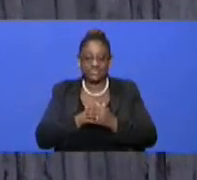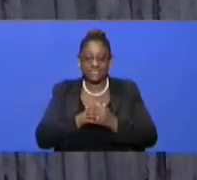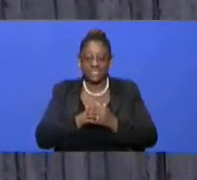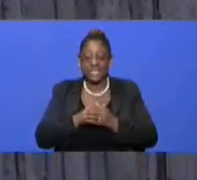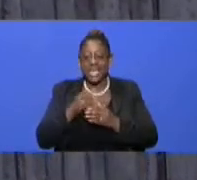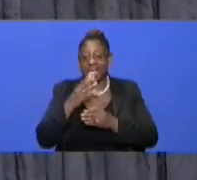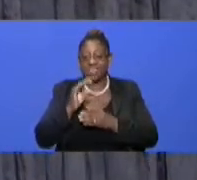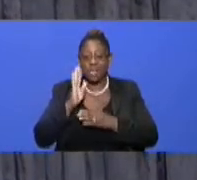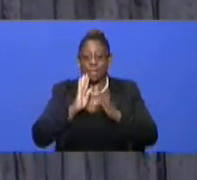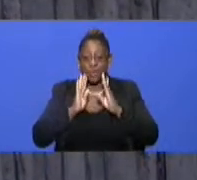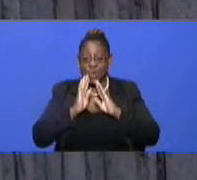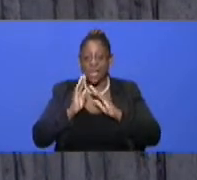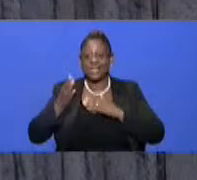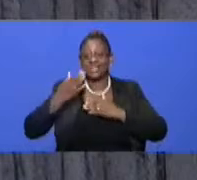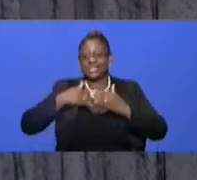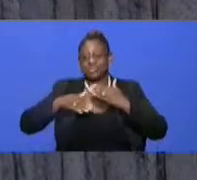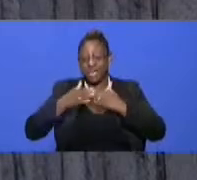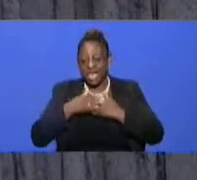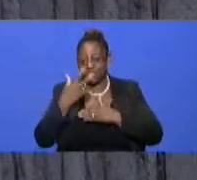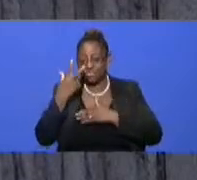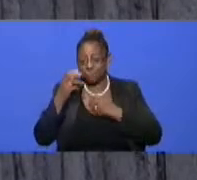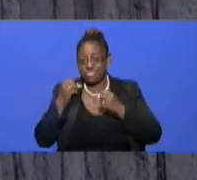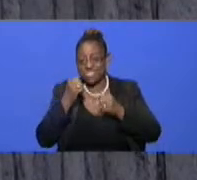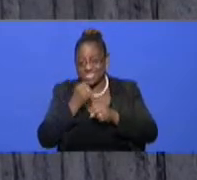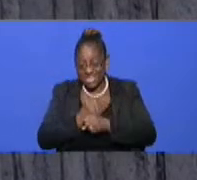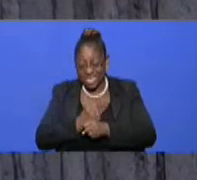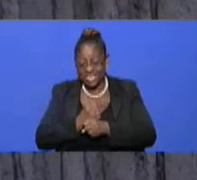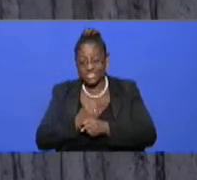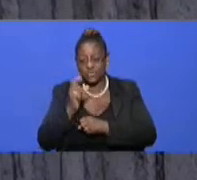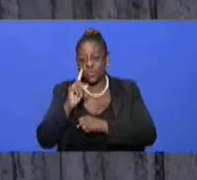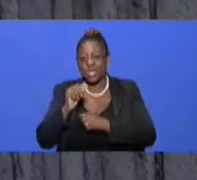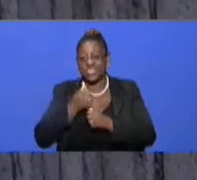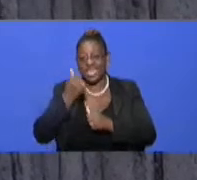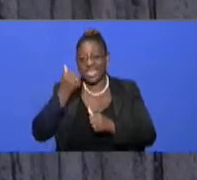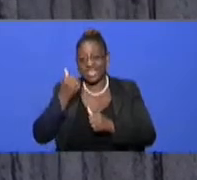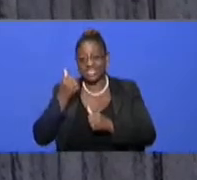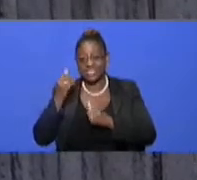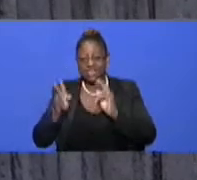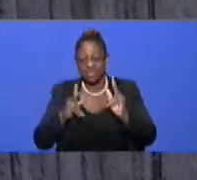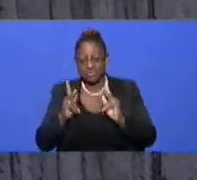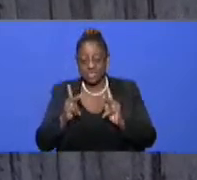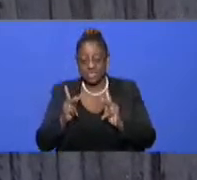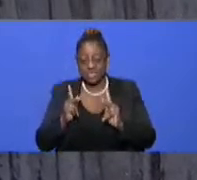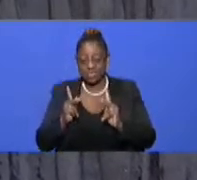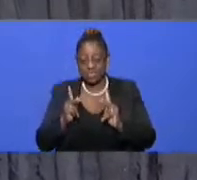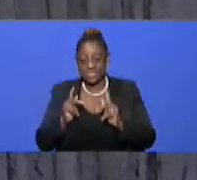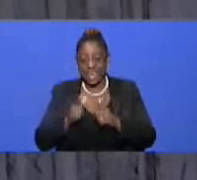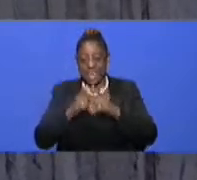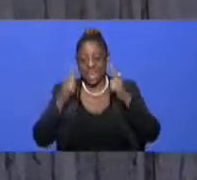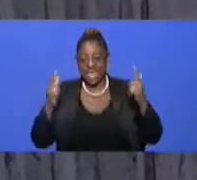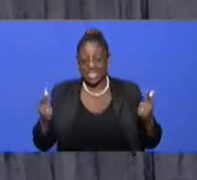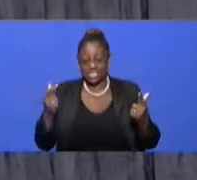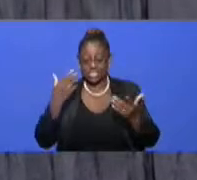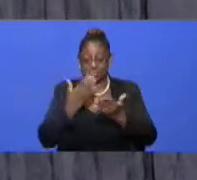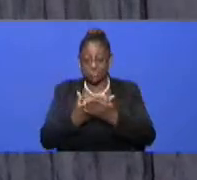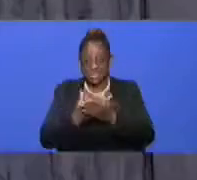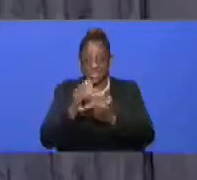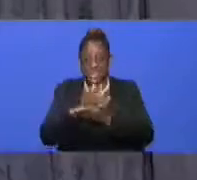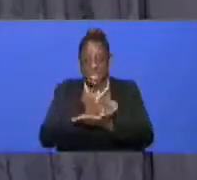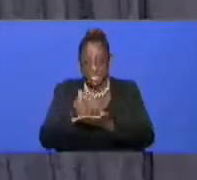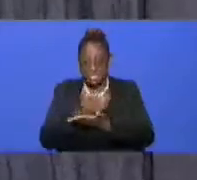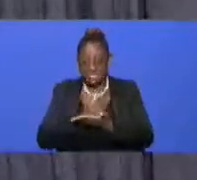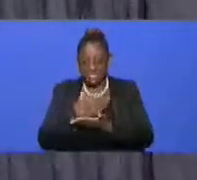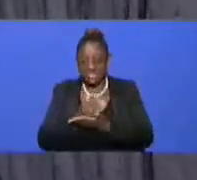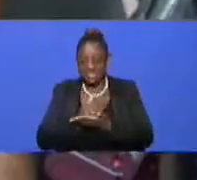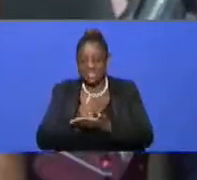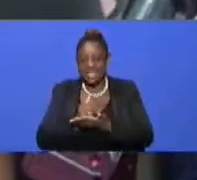is back. It's been 3 years since the AIDS Foundation's signature event and the organization's largest fundraiser, as well